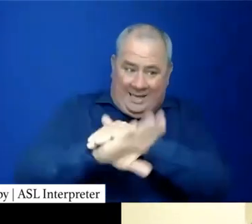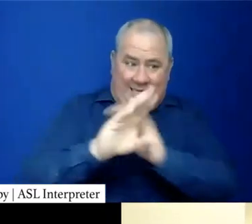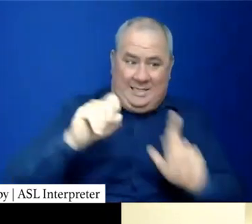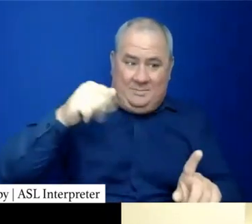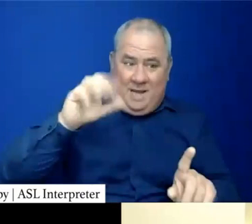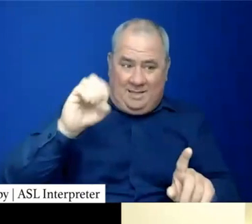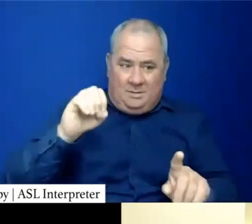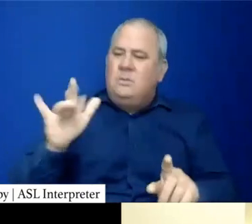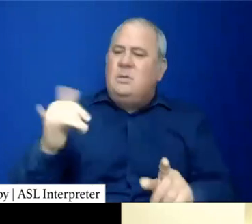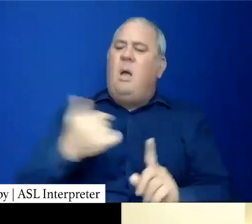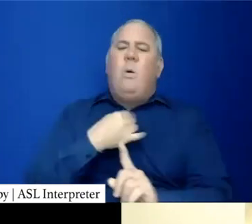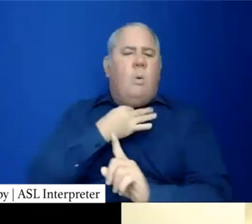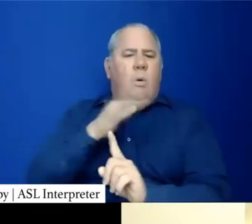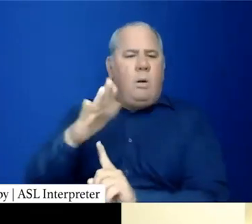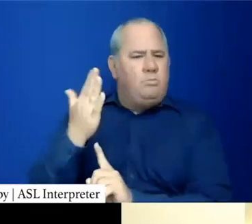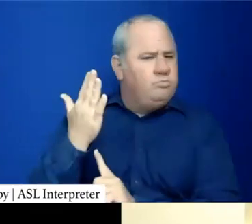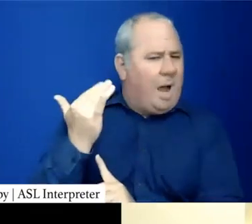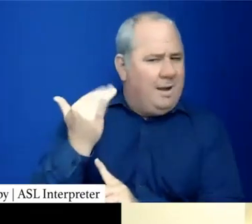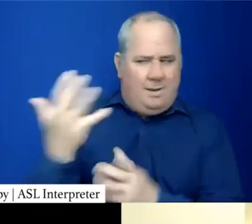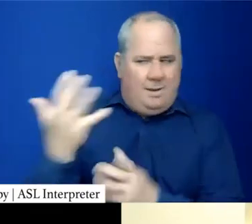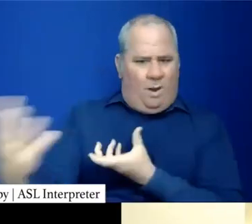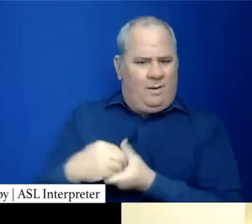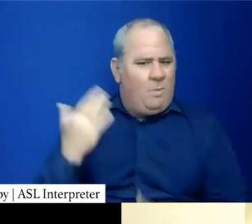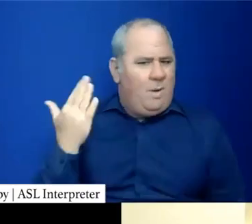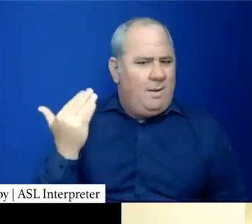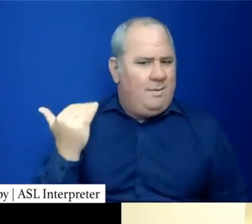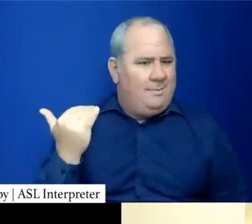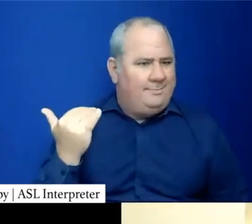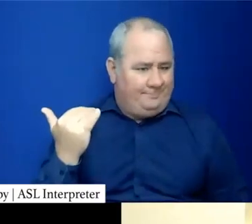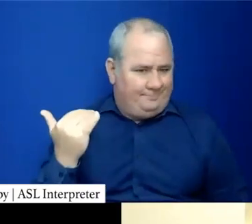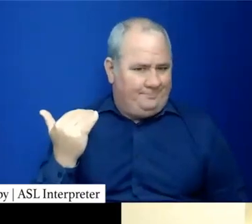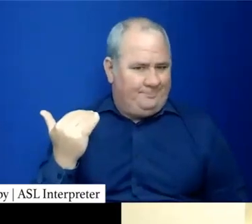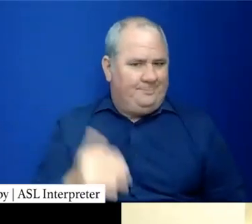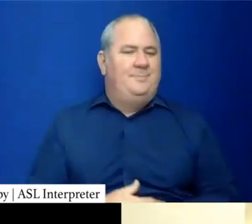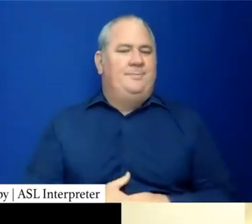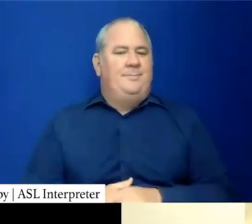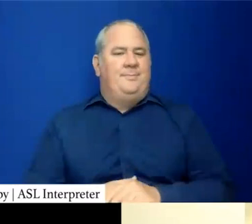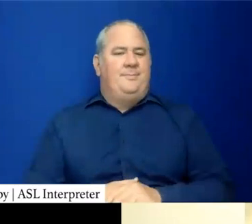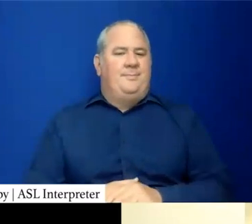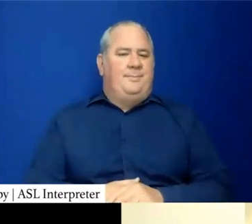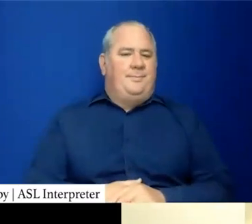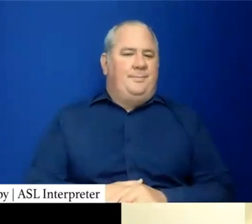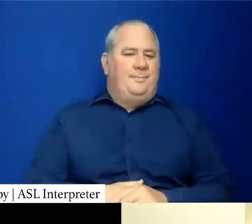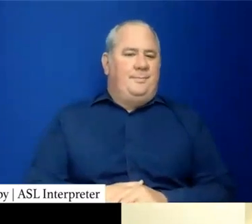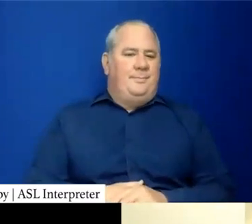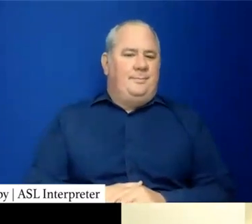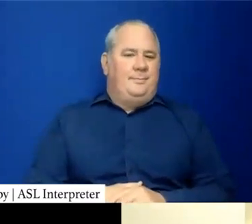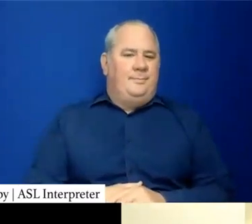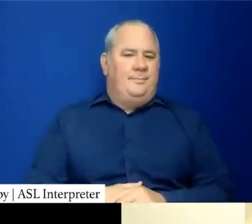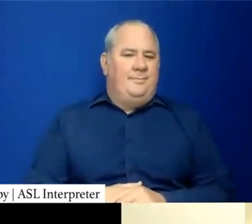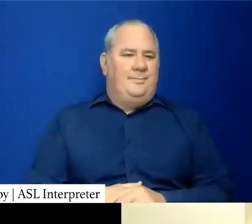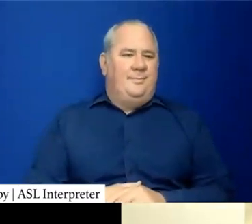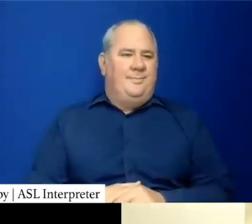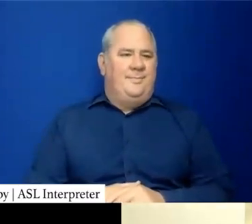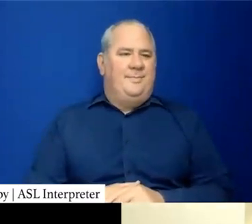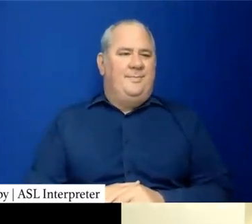And thank you, listen, Emily, thank you for saying beyond legal obligation, because that was actually an odd title in an article we published